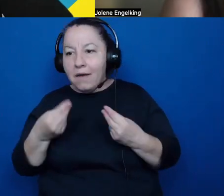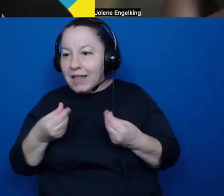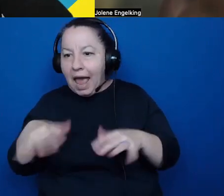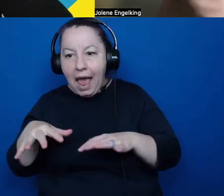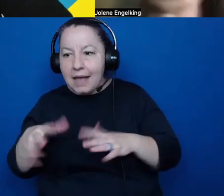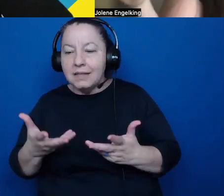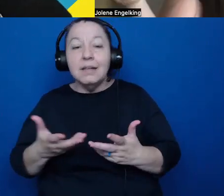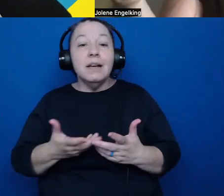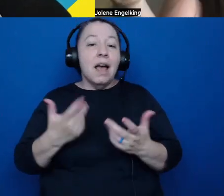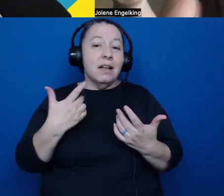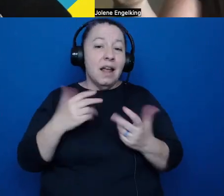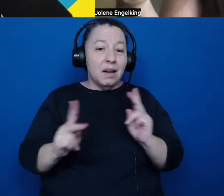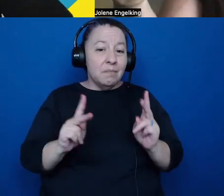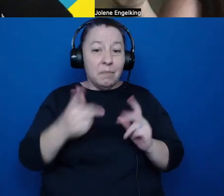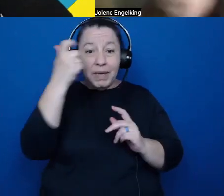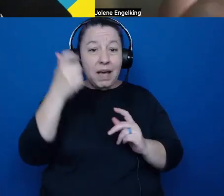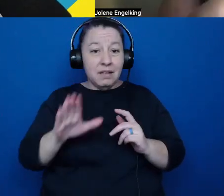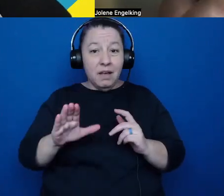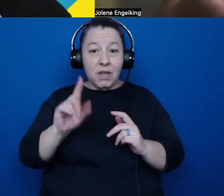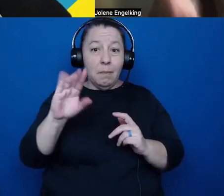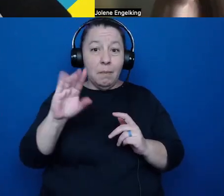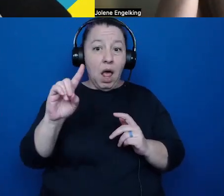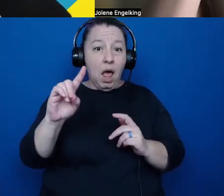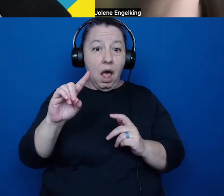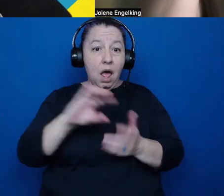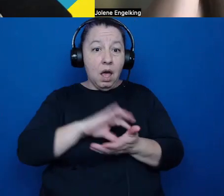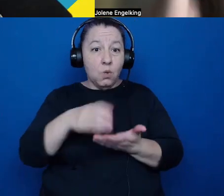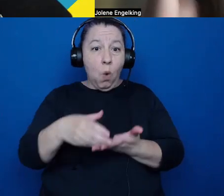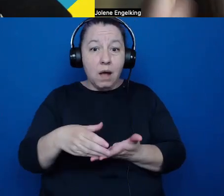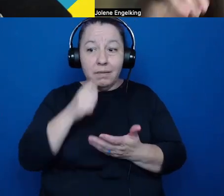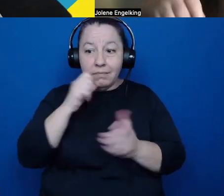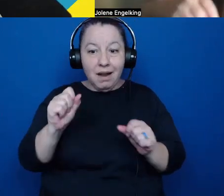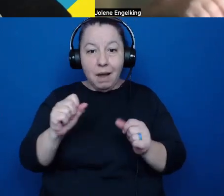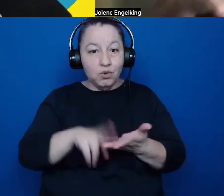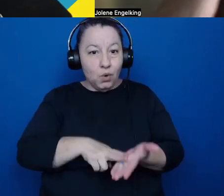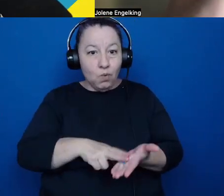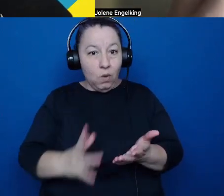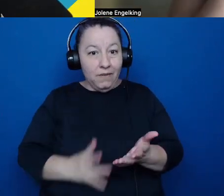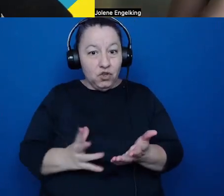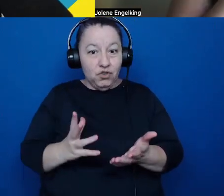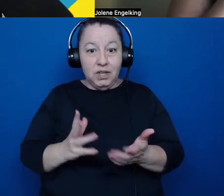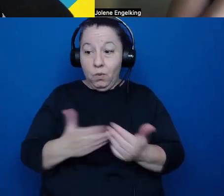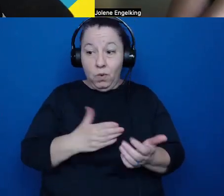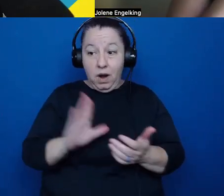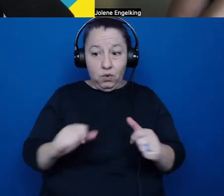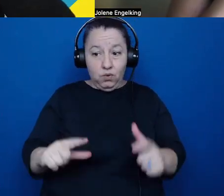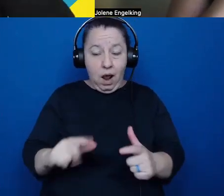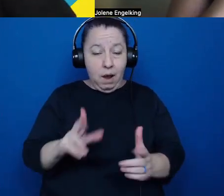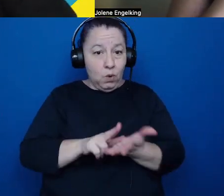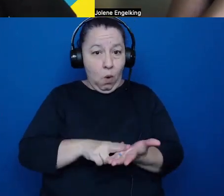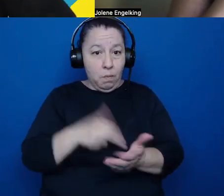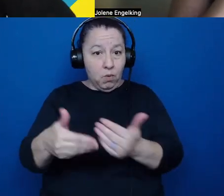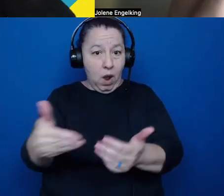blood quantum, aren't able to be enrolled, or whatever the various tribes like enrollment processes are. There's a lot of folks out there